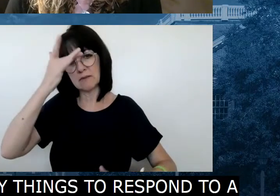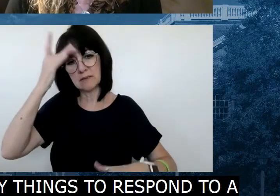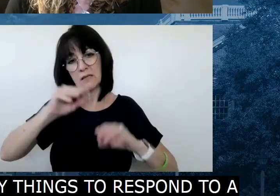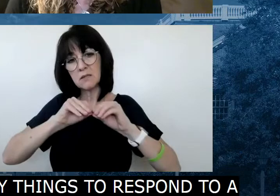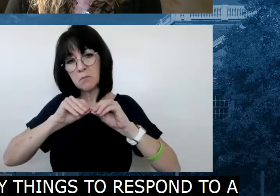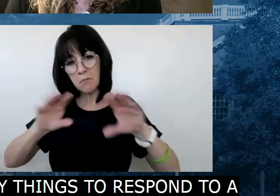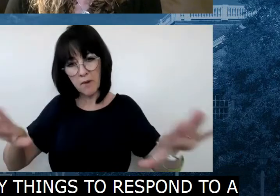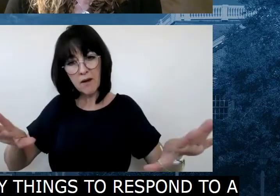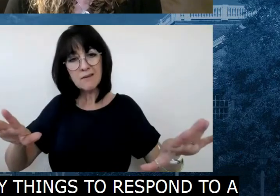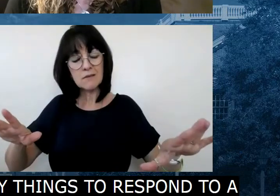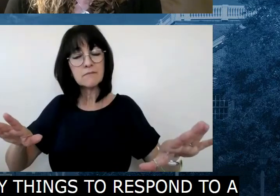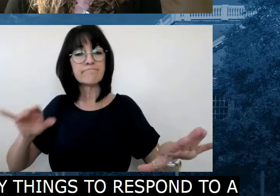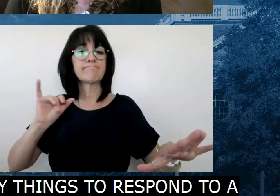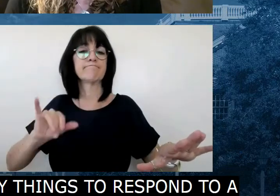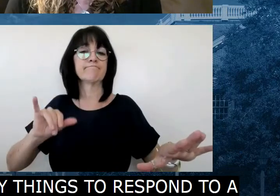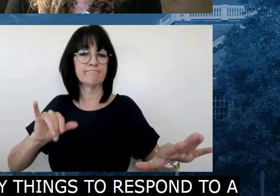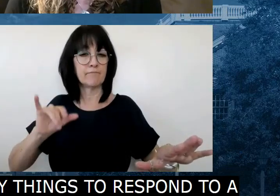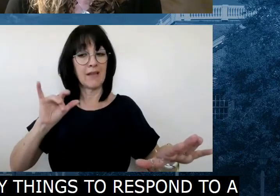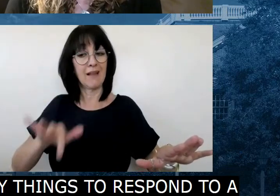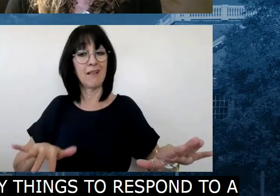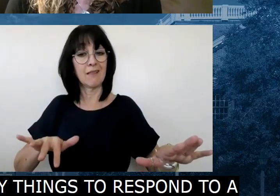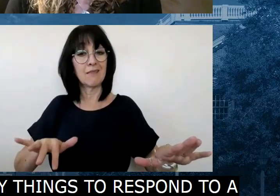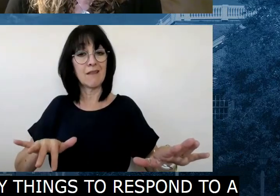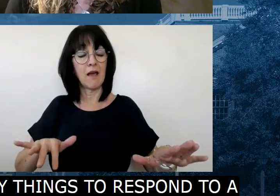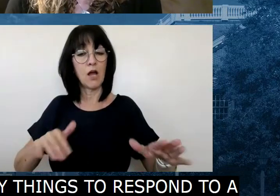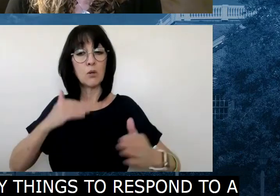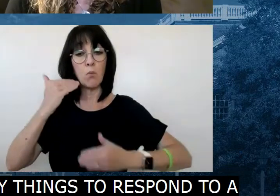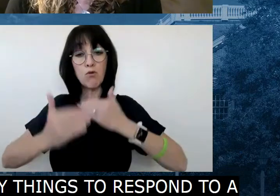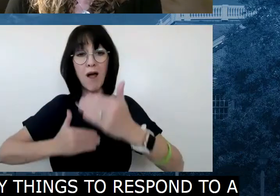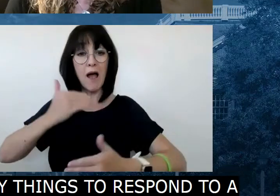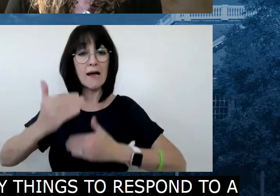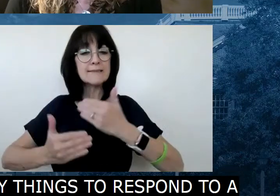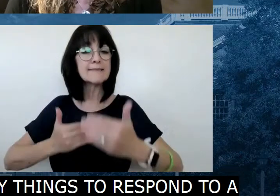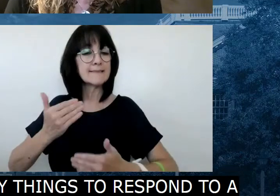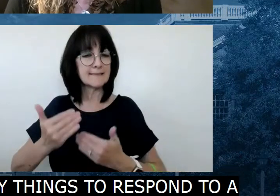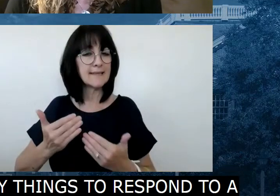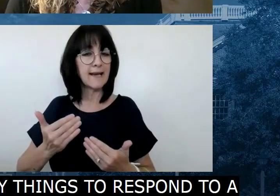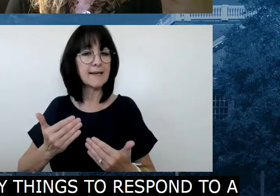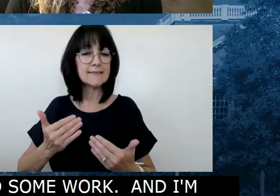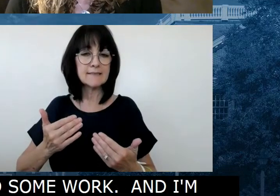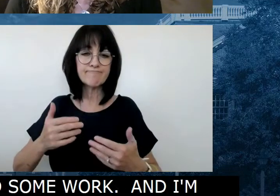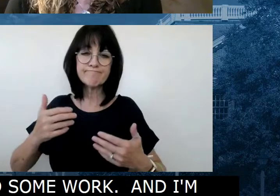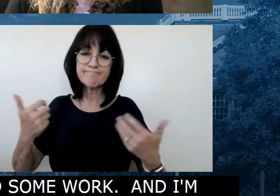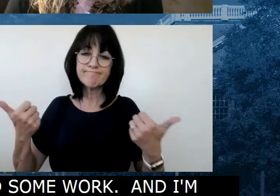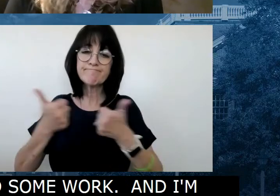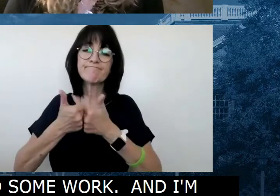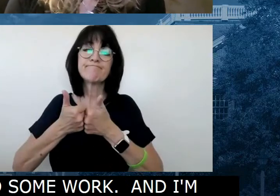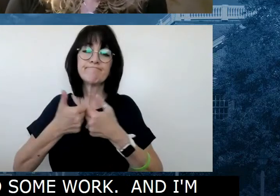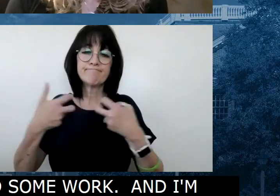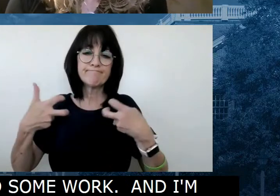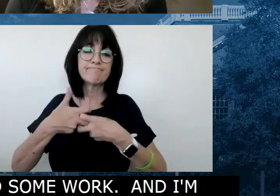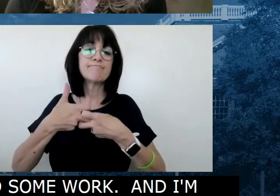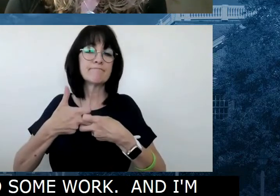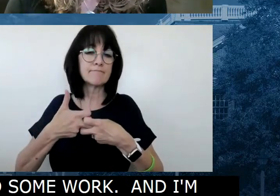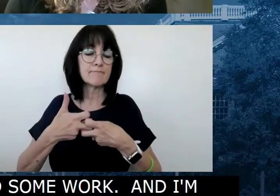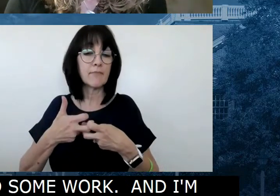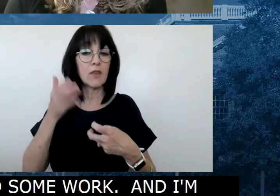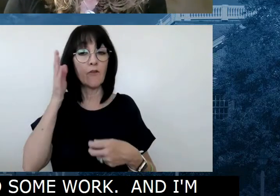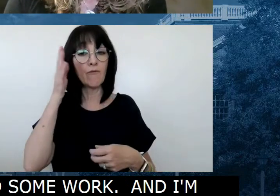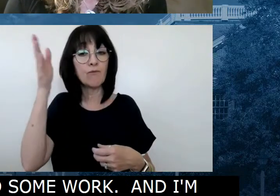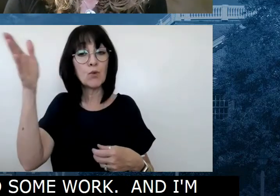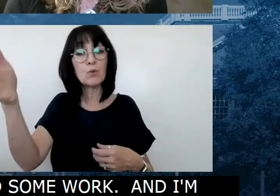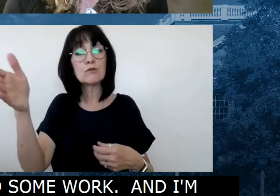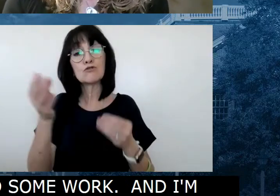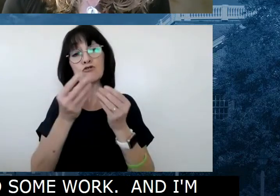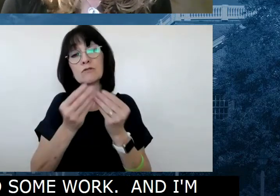needed some work, and I'm sure somebody will do an analysis of that as well. Dr. Rattay, any thoughts?